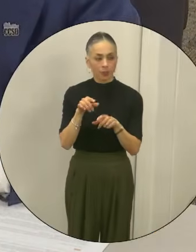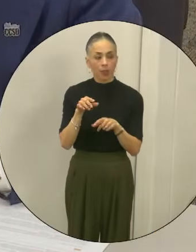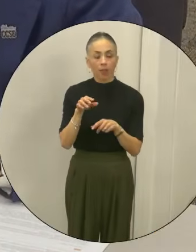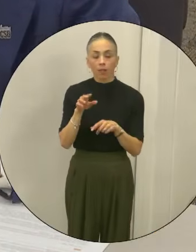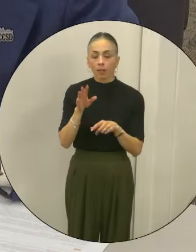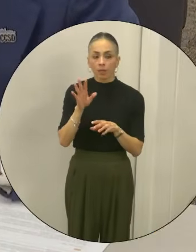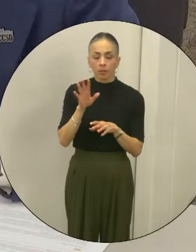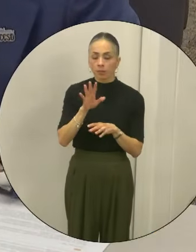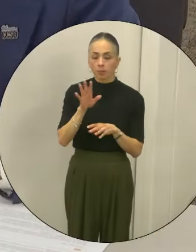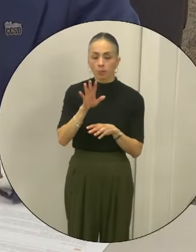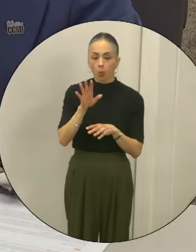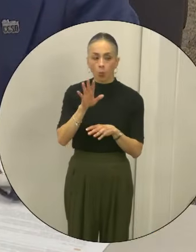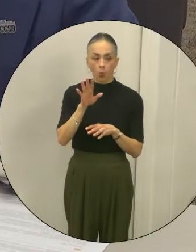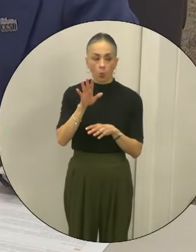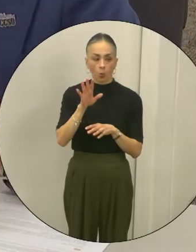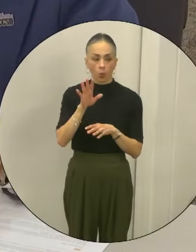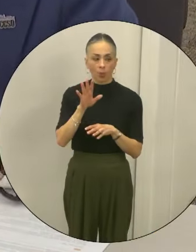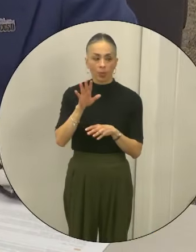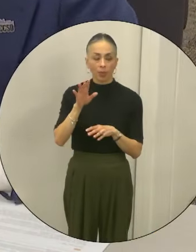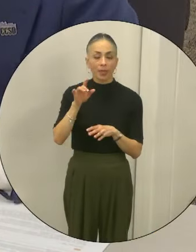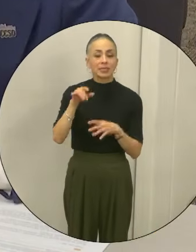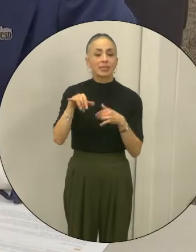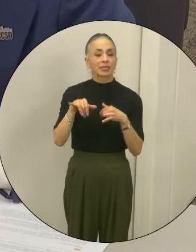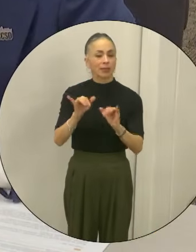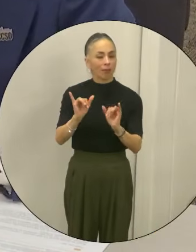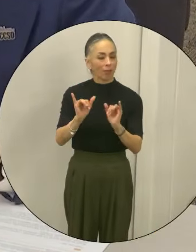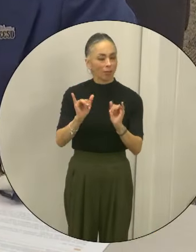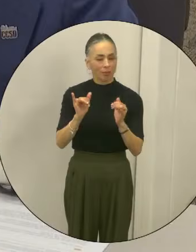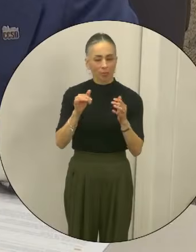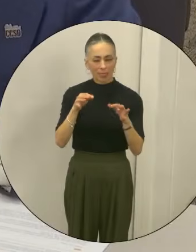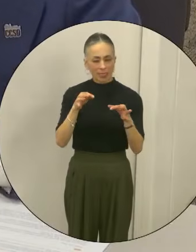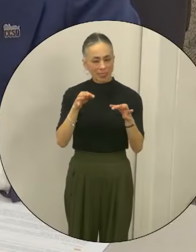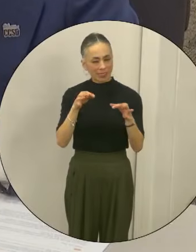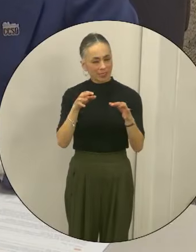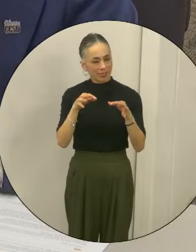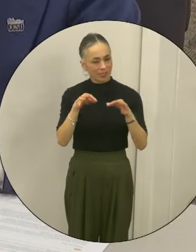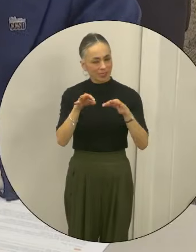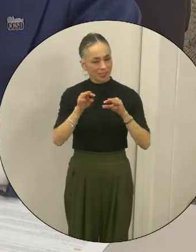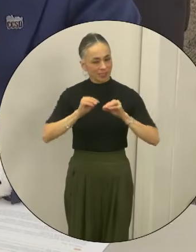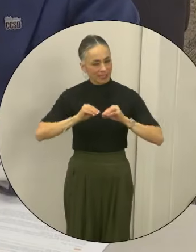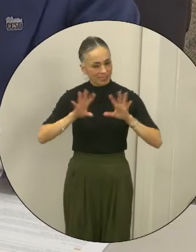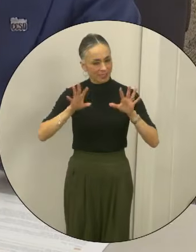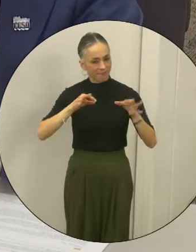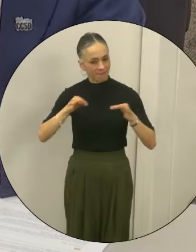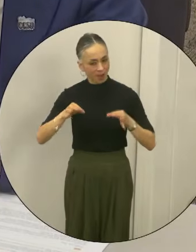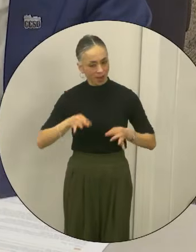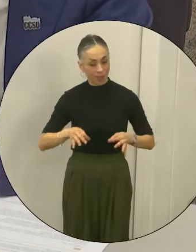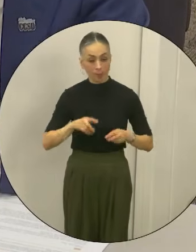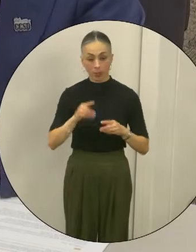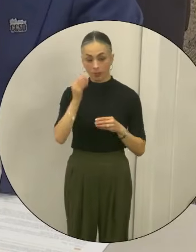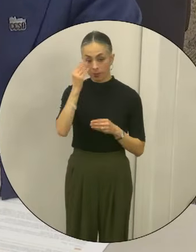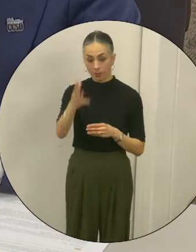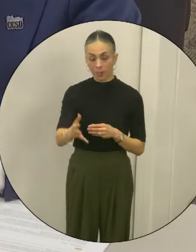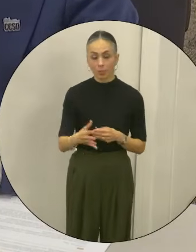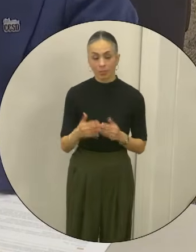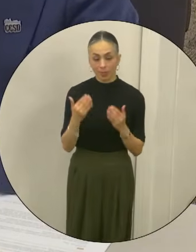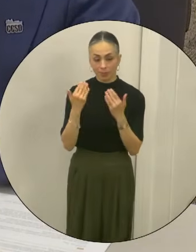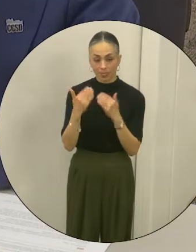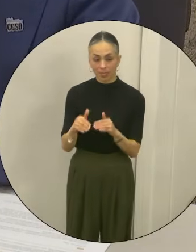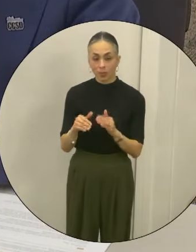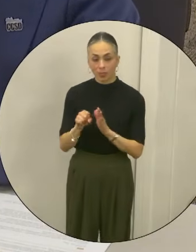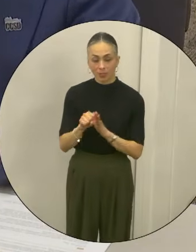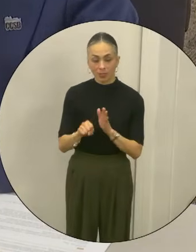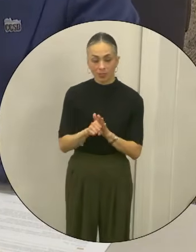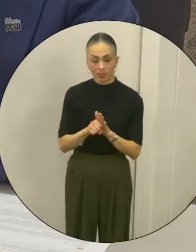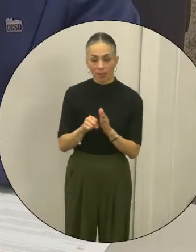this is still being defined, what we would be actually going after, but I can tell you right now there is a limitation within state law that